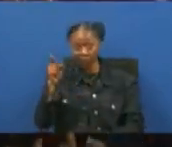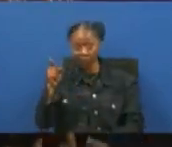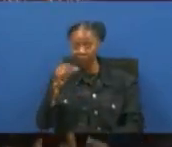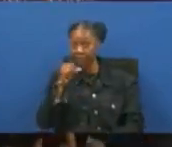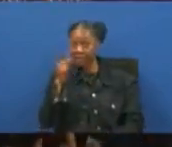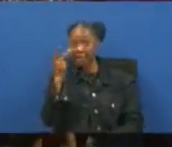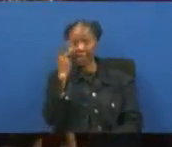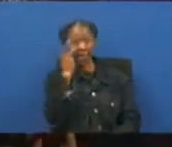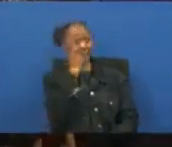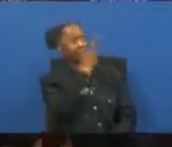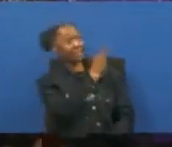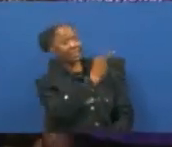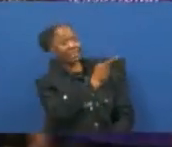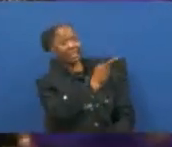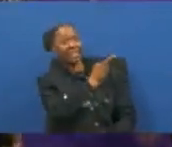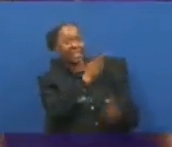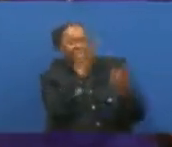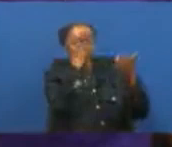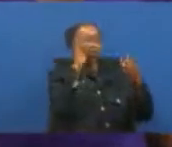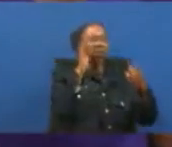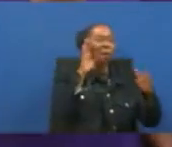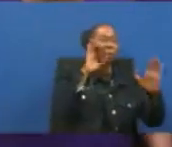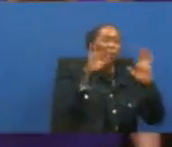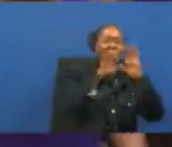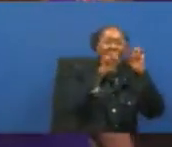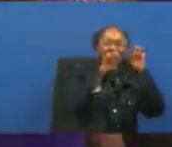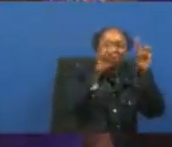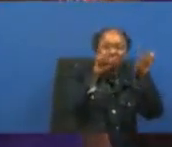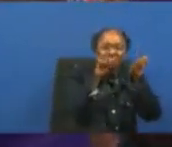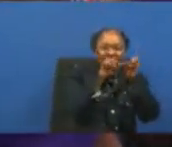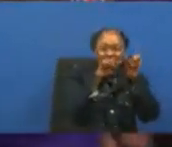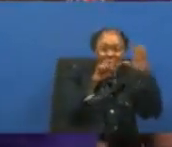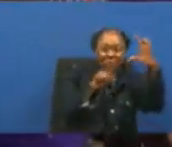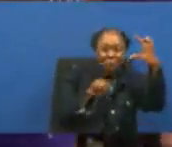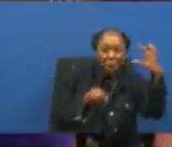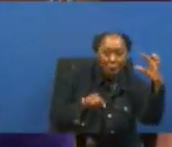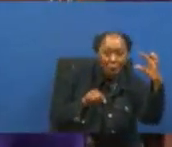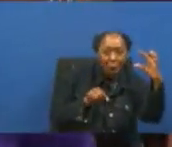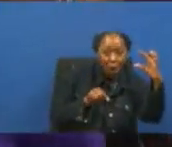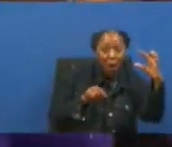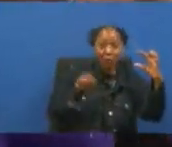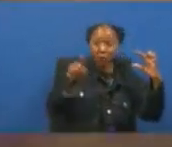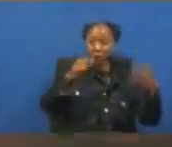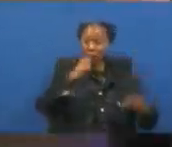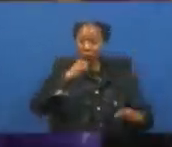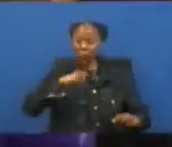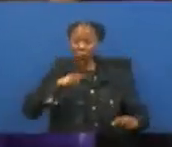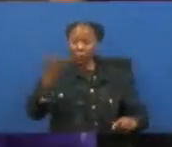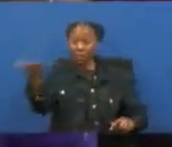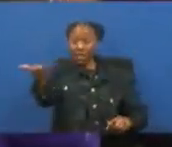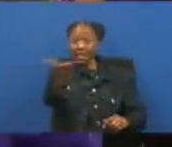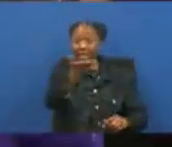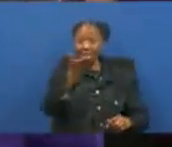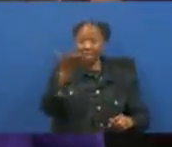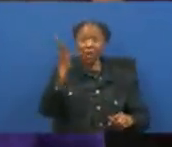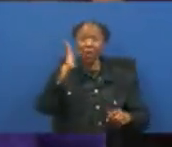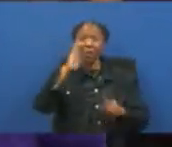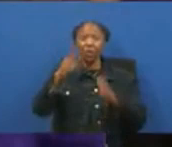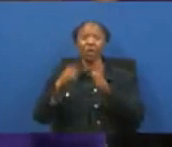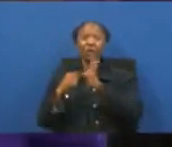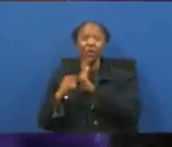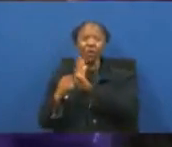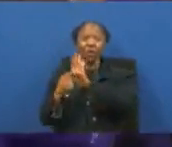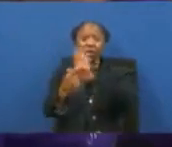see, you know, it was small up there, you know. So these ladies here will